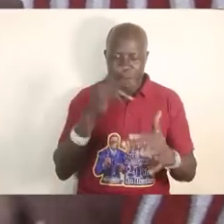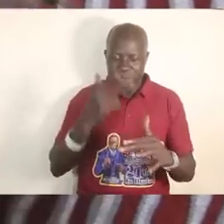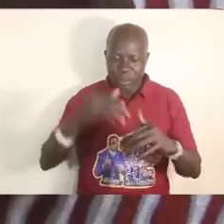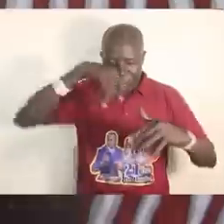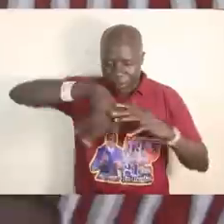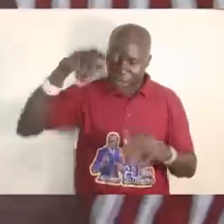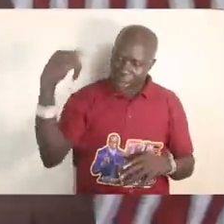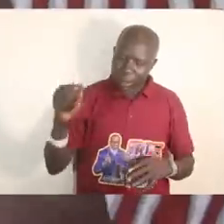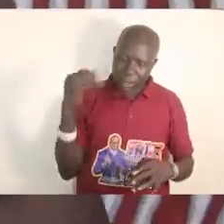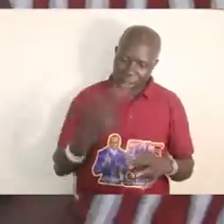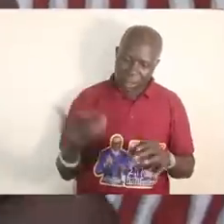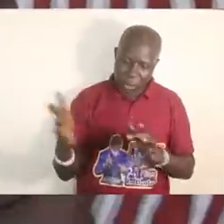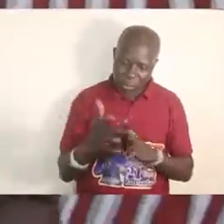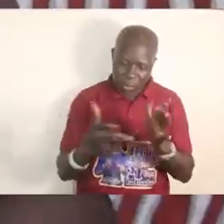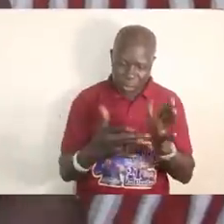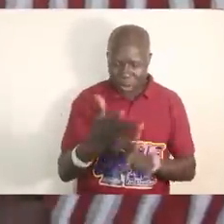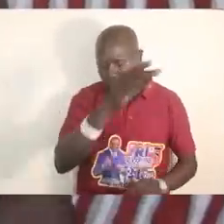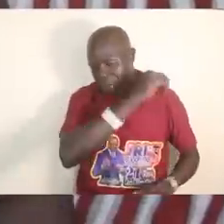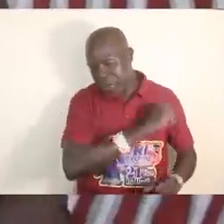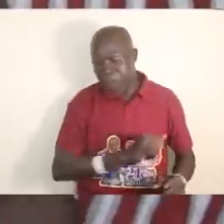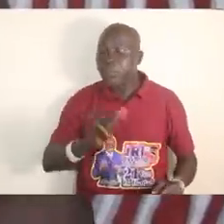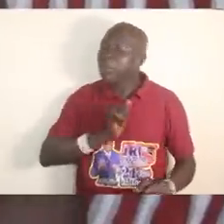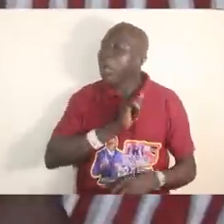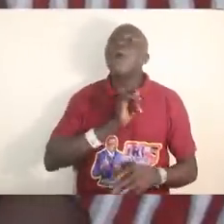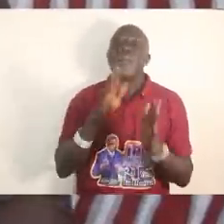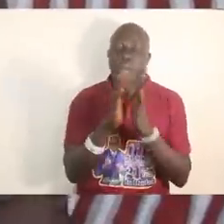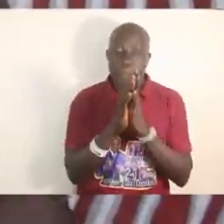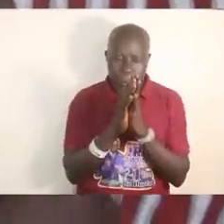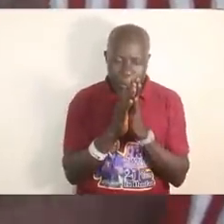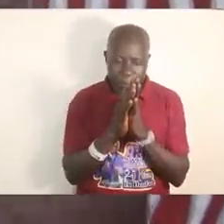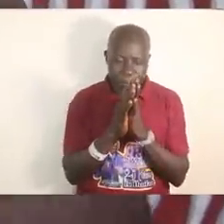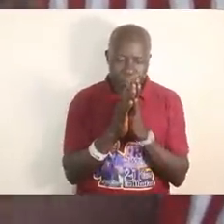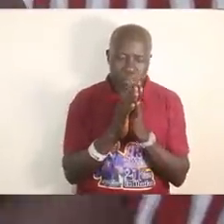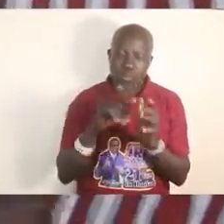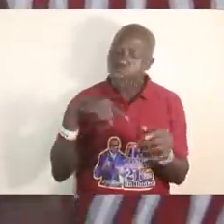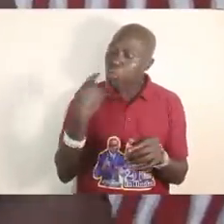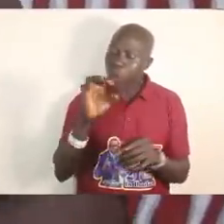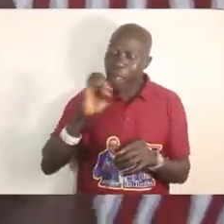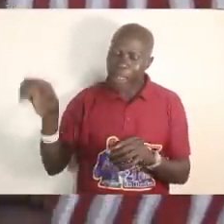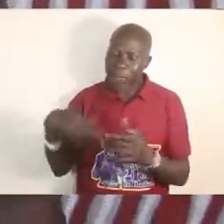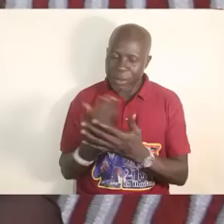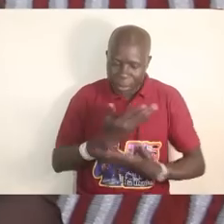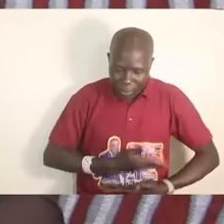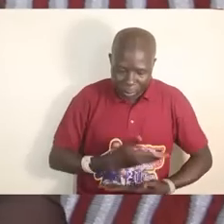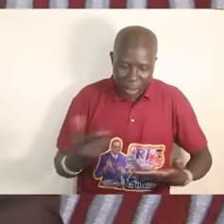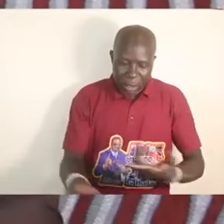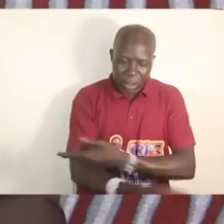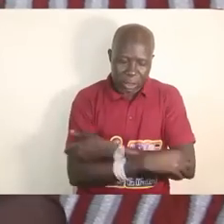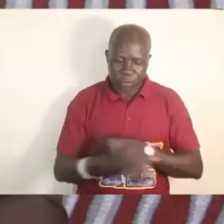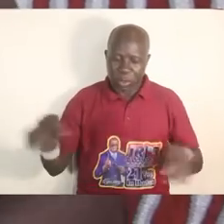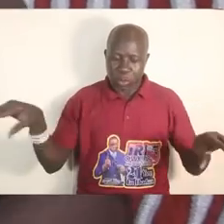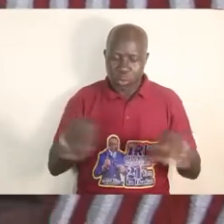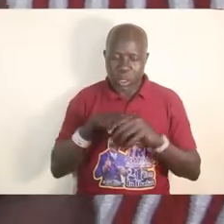In the name of Jesus. Amen. I pray. All the better celebrants. Only